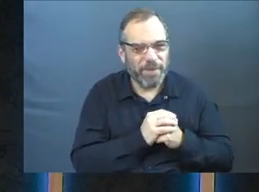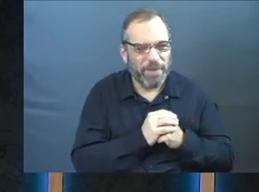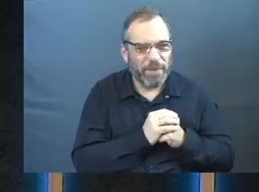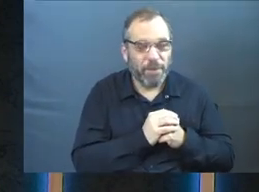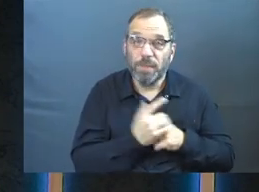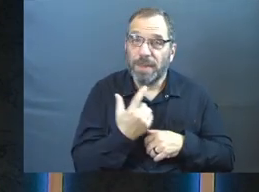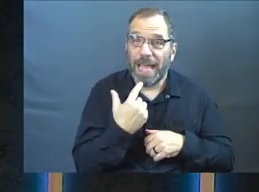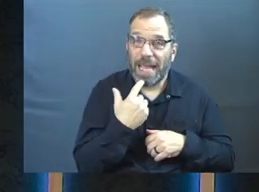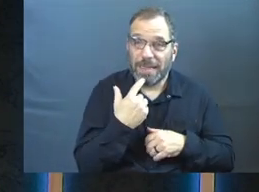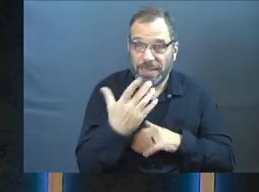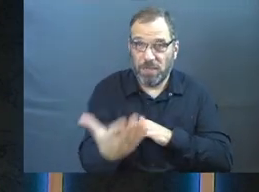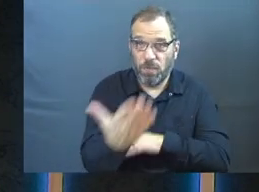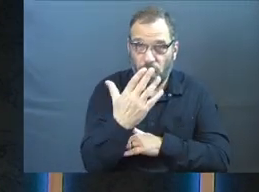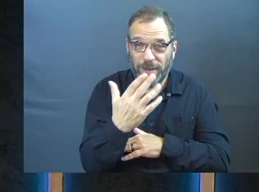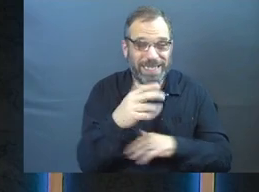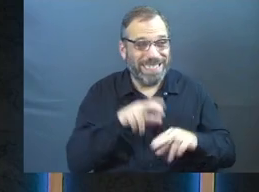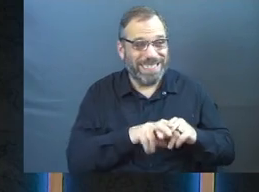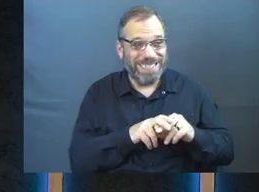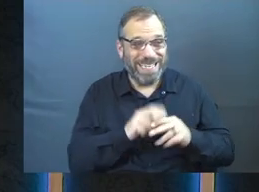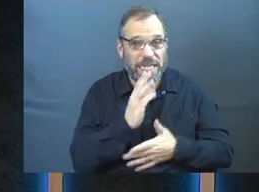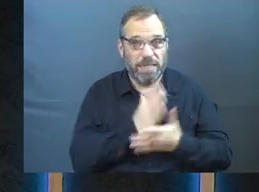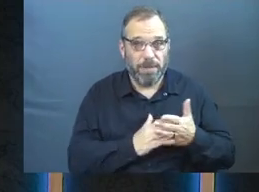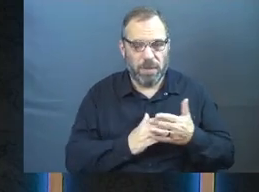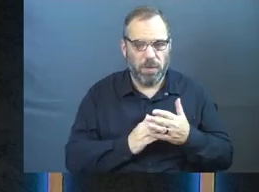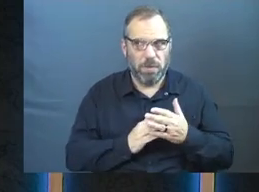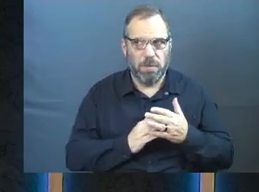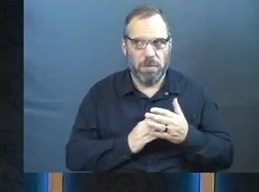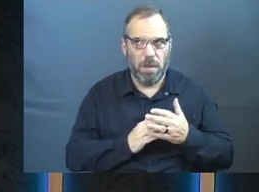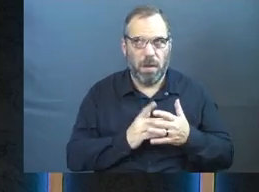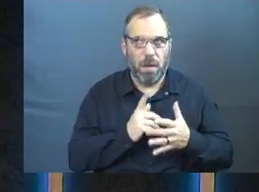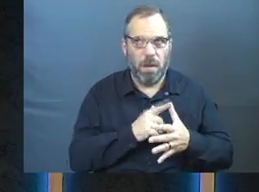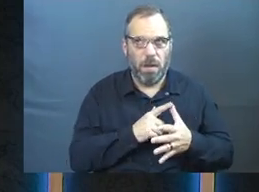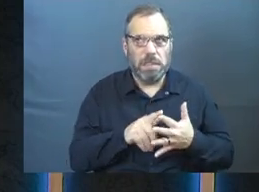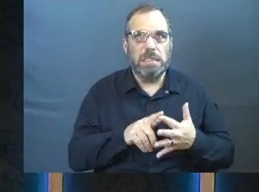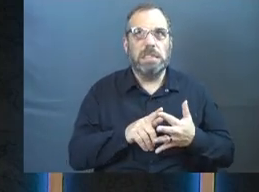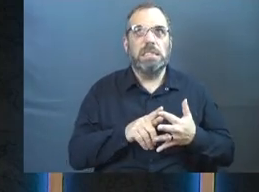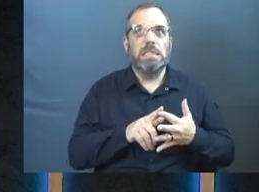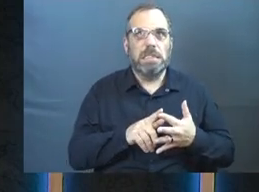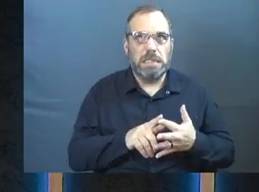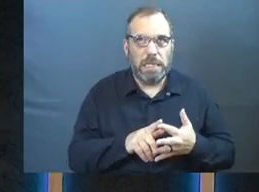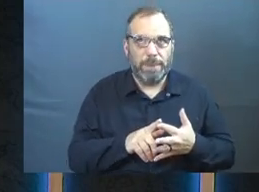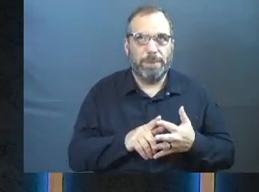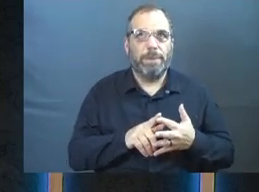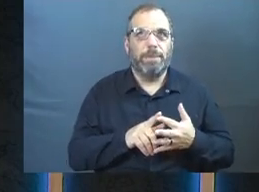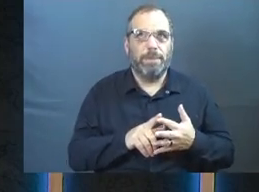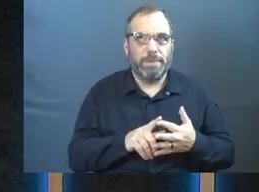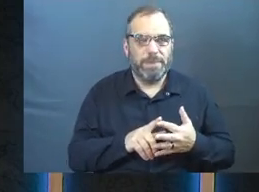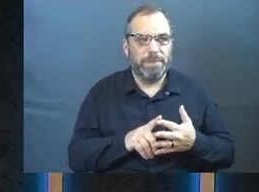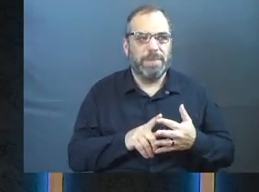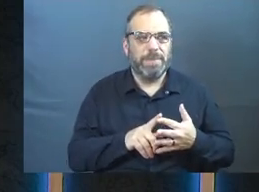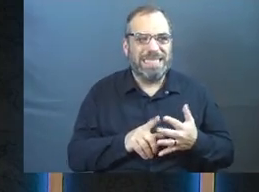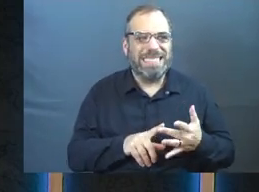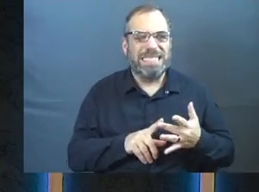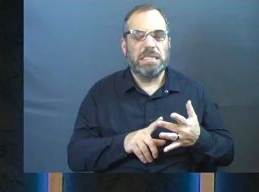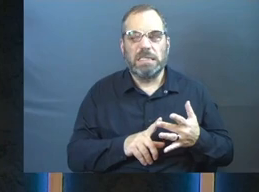And I've said some things this morning. And a few of those red flags are you. And you're like, oh boy.